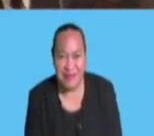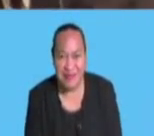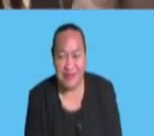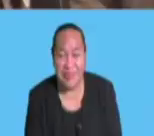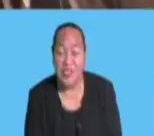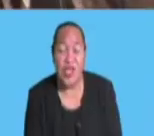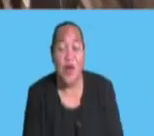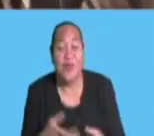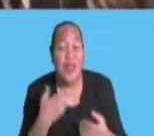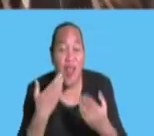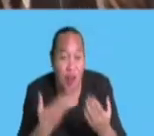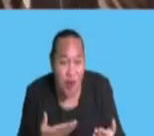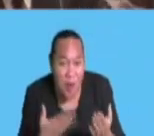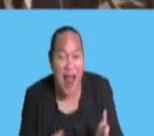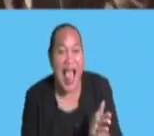Tumbuya.